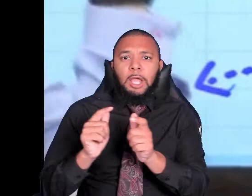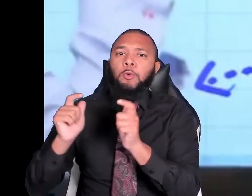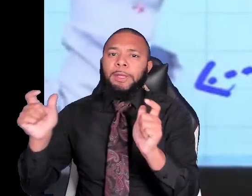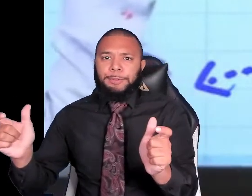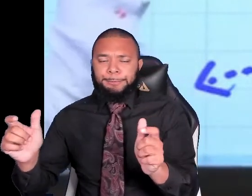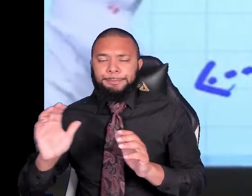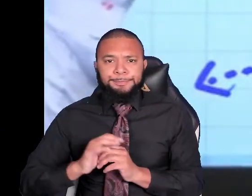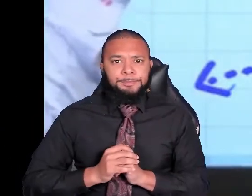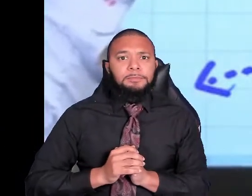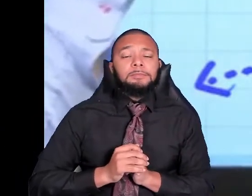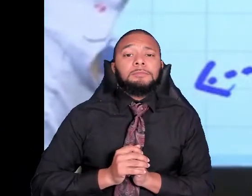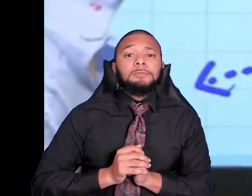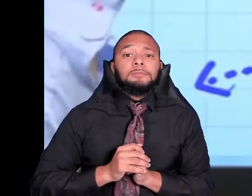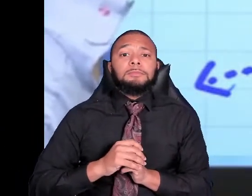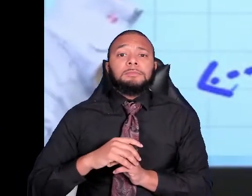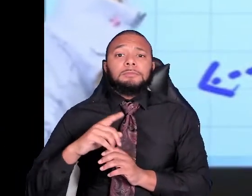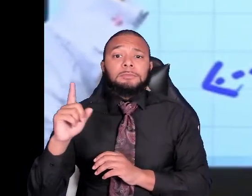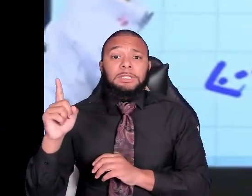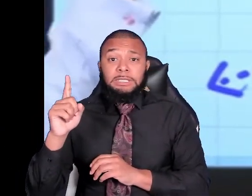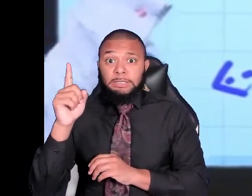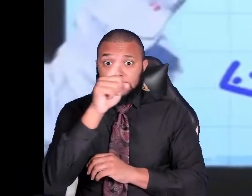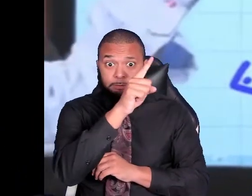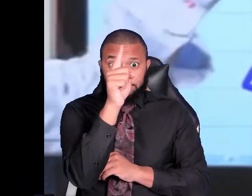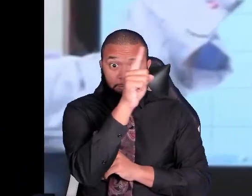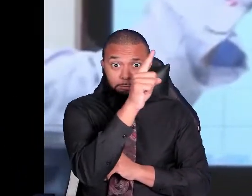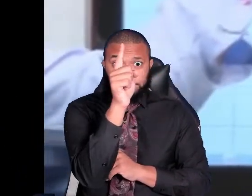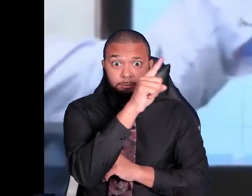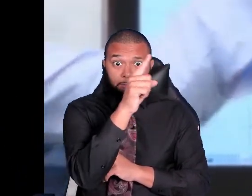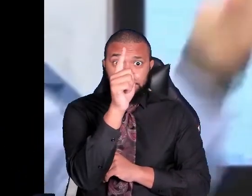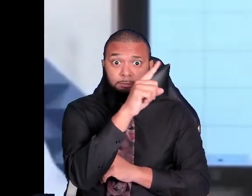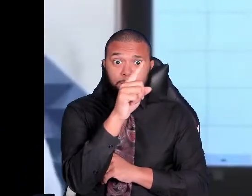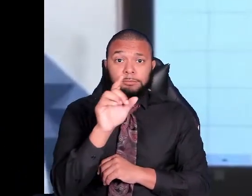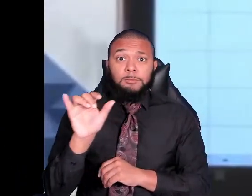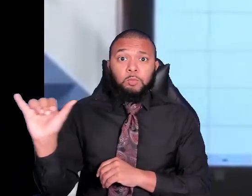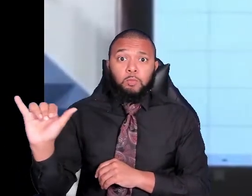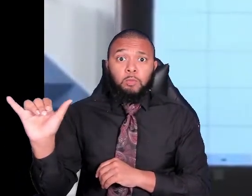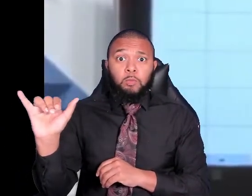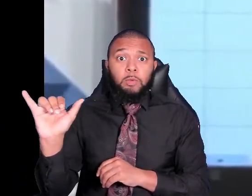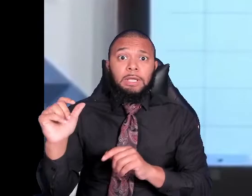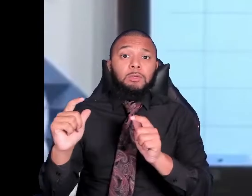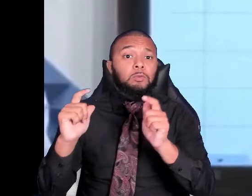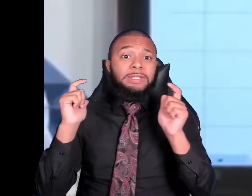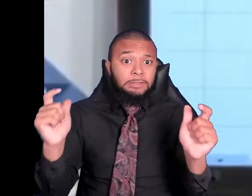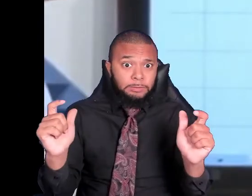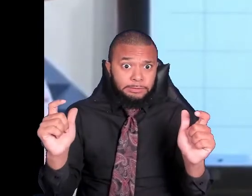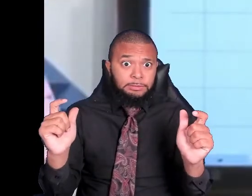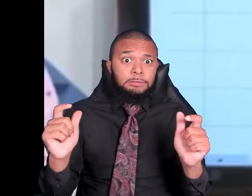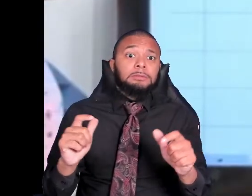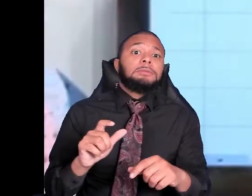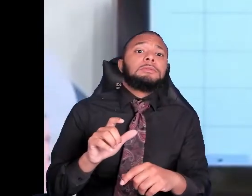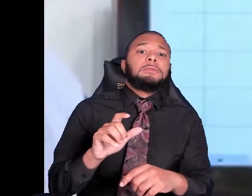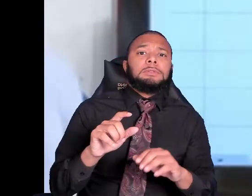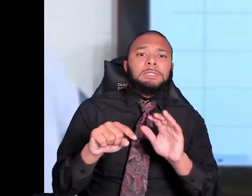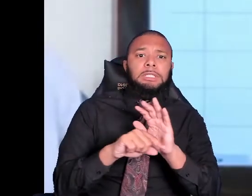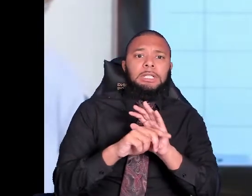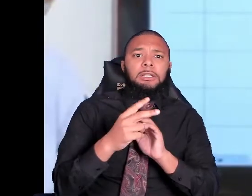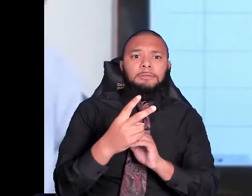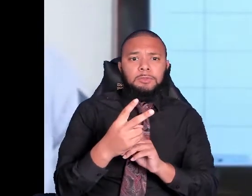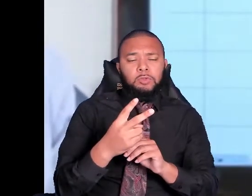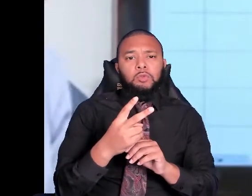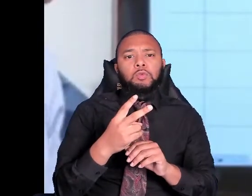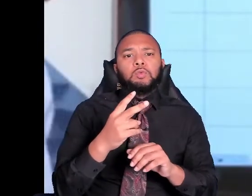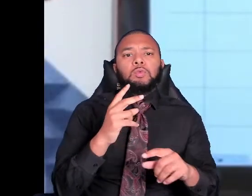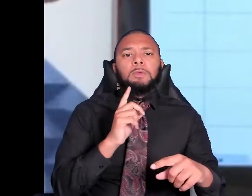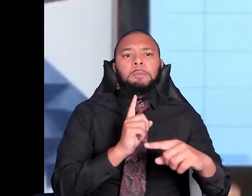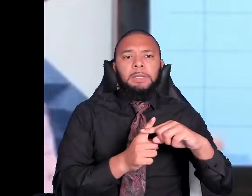Now, in this case, it says y is greater than negative 2 plus 1x over 2. So when it's